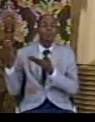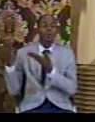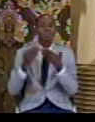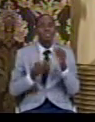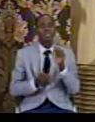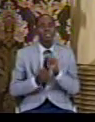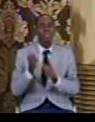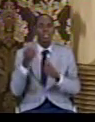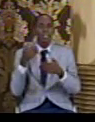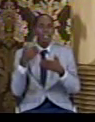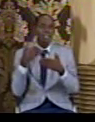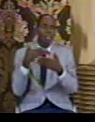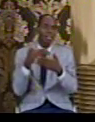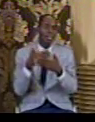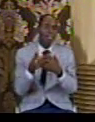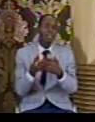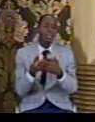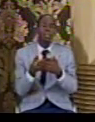drumming.